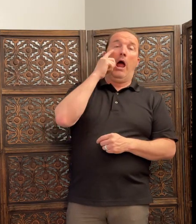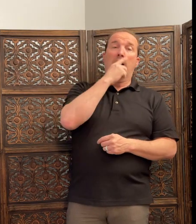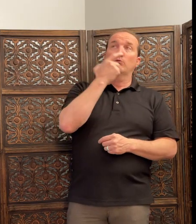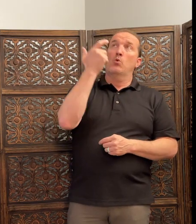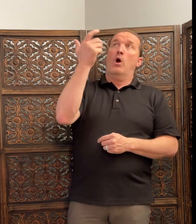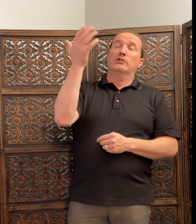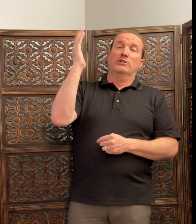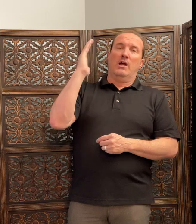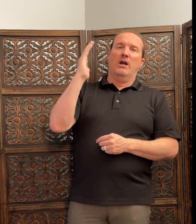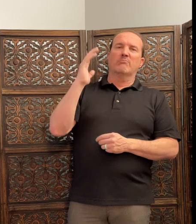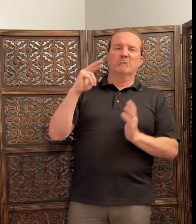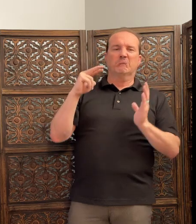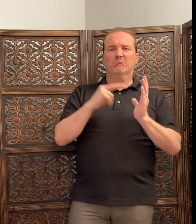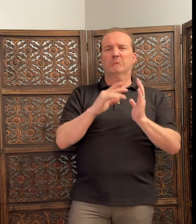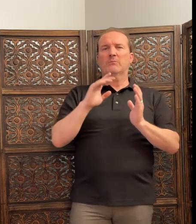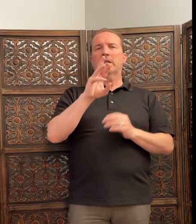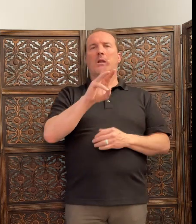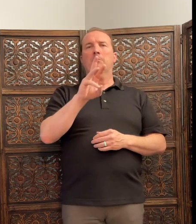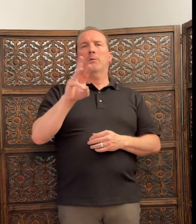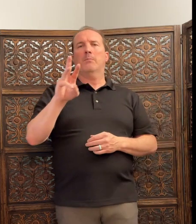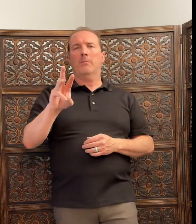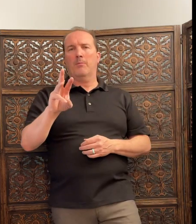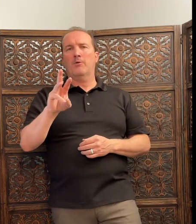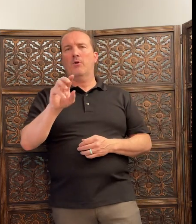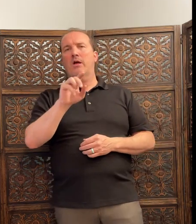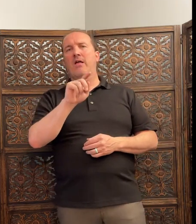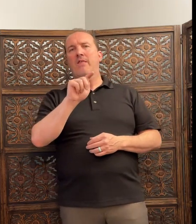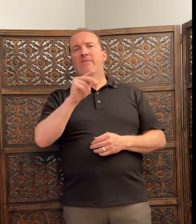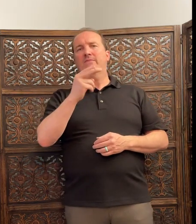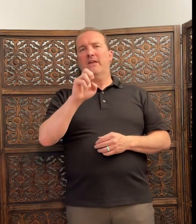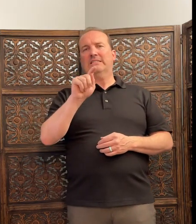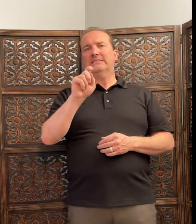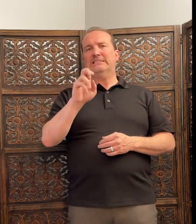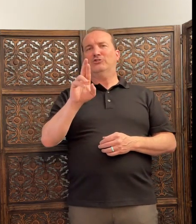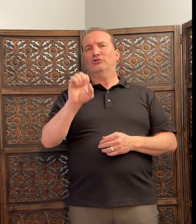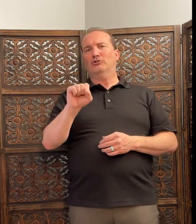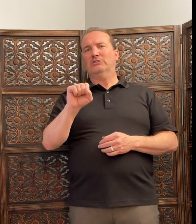God. You can find this resource on their website at